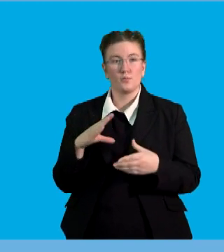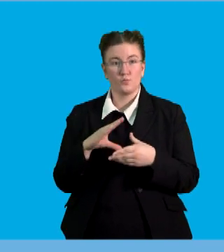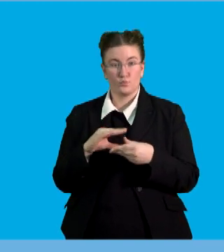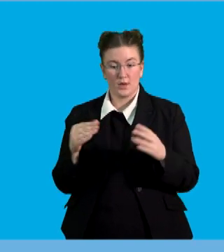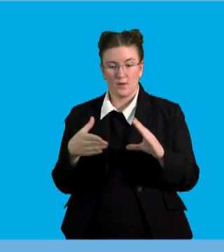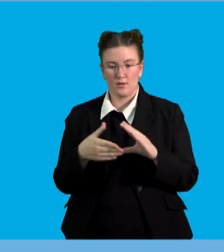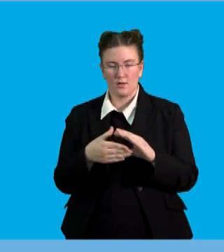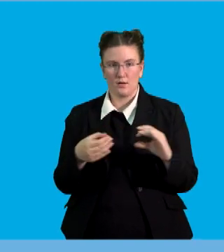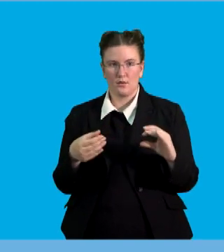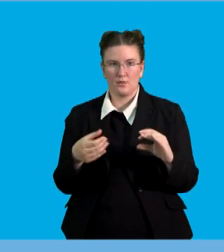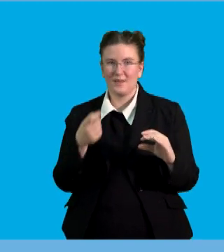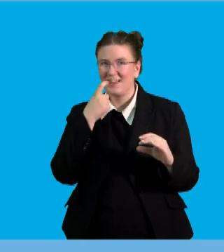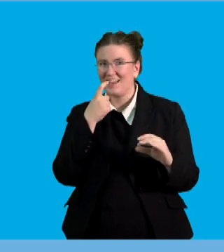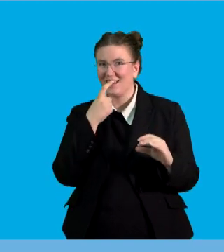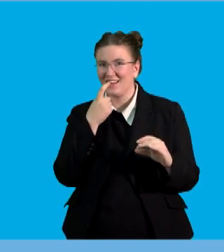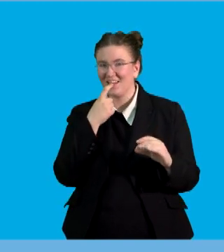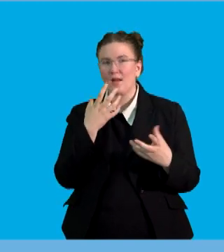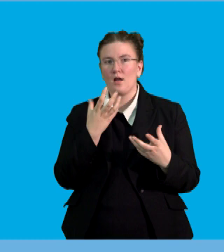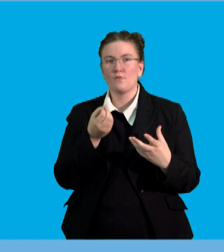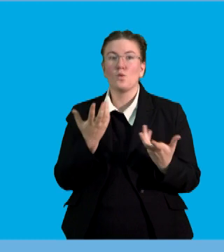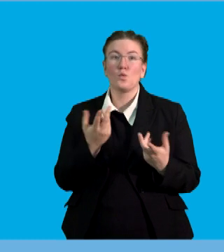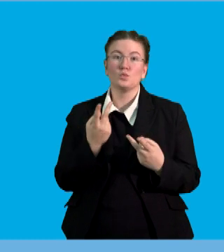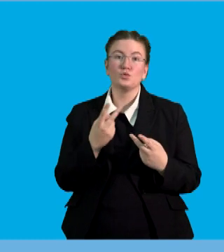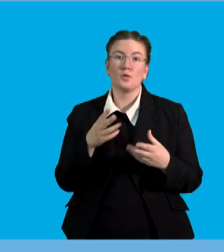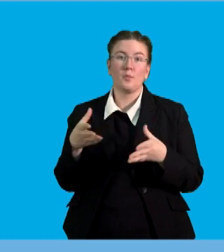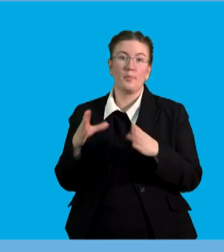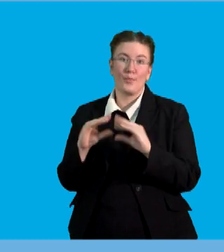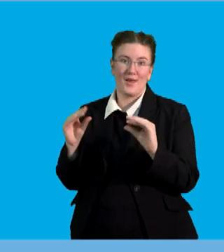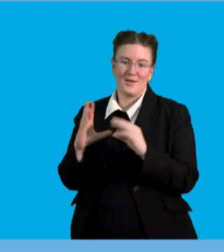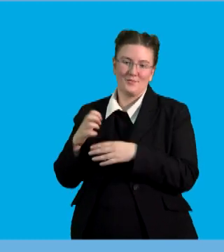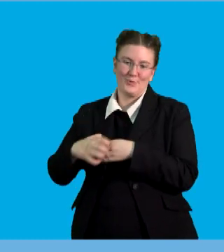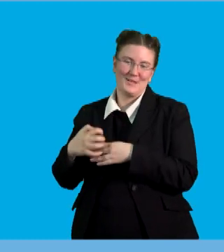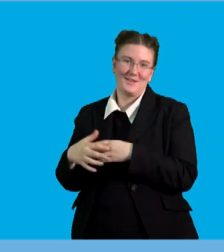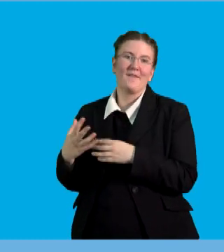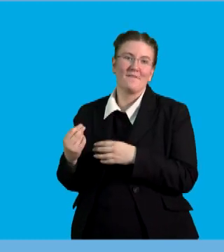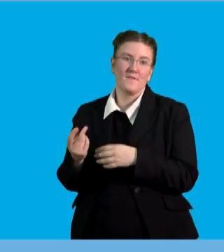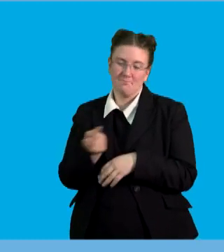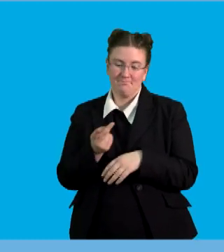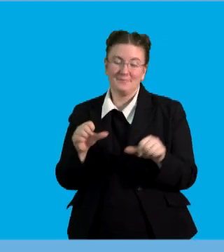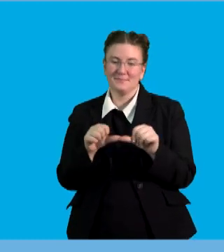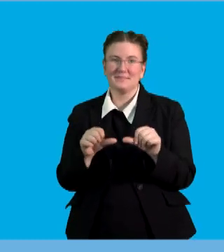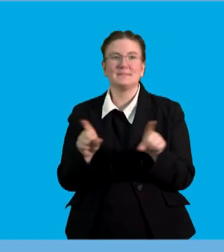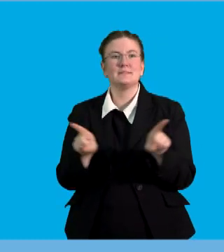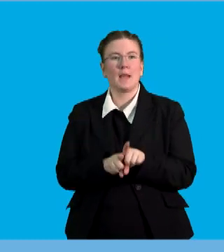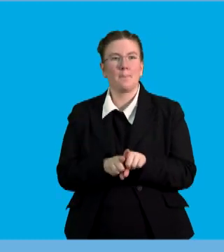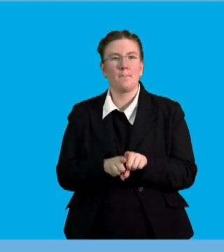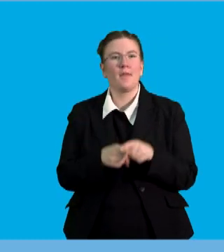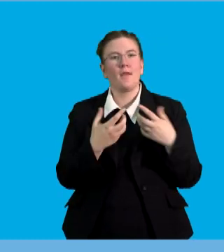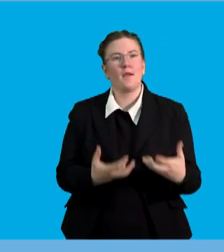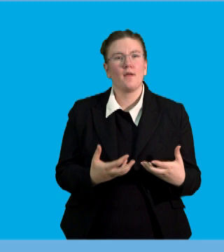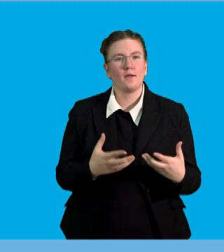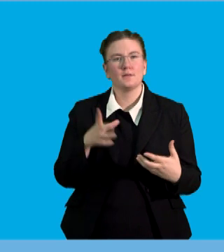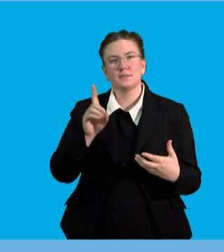given a brick and a loaf of bread that are the same size. Would the brick or the bread have a